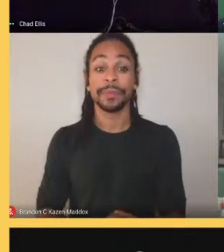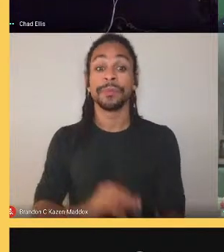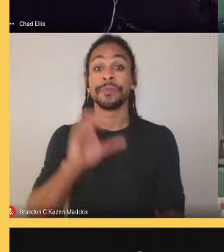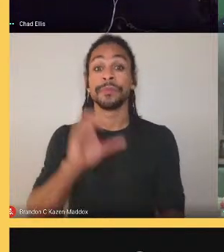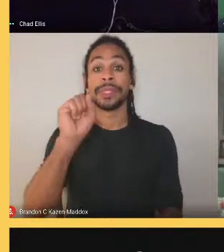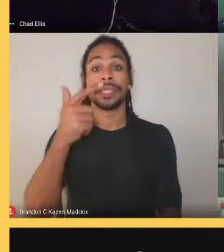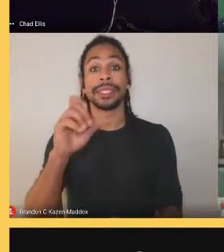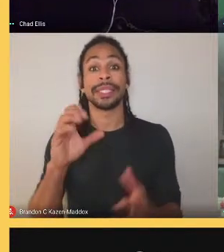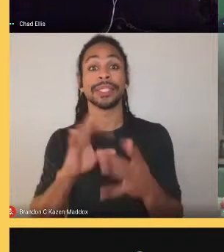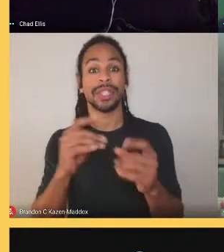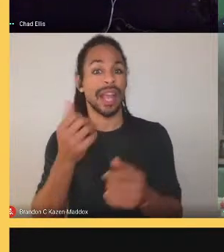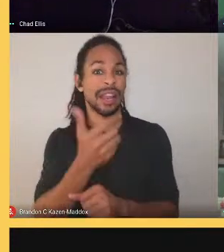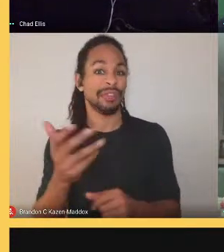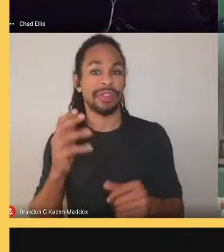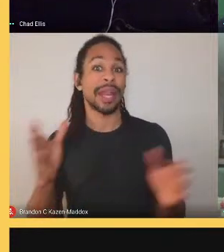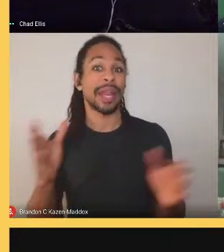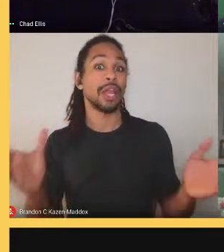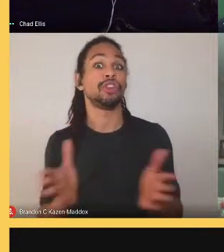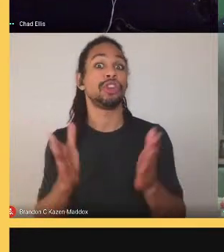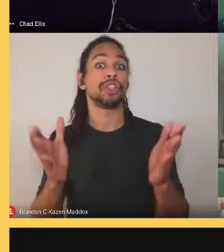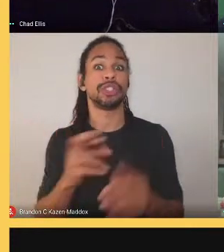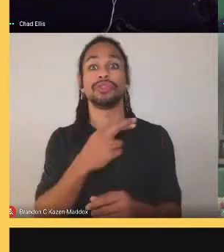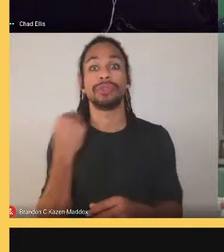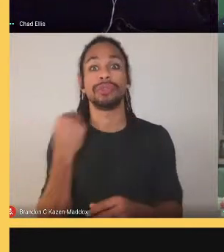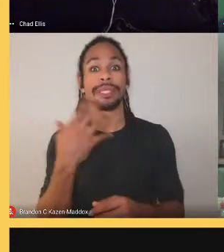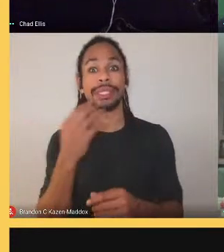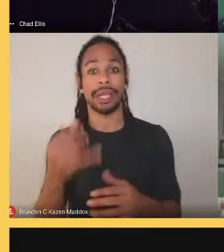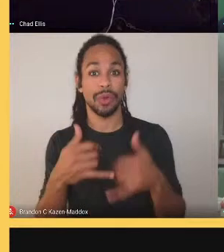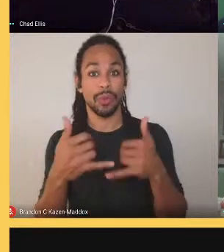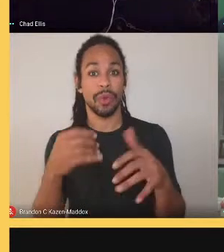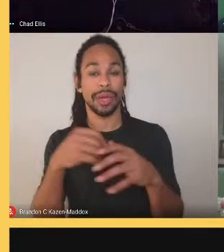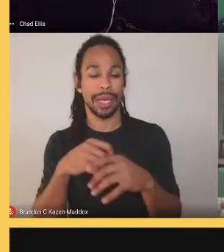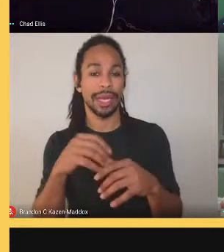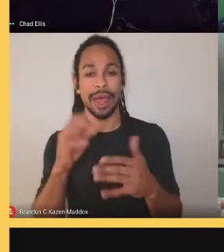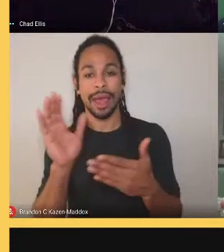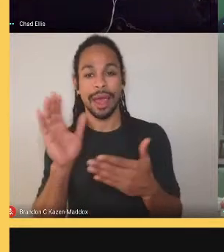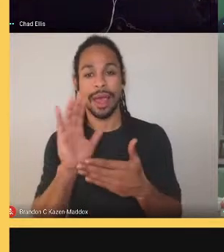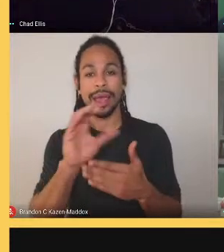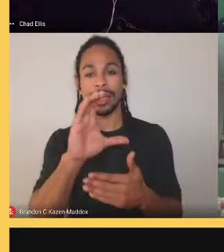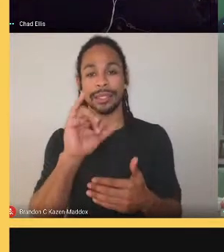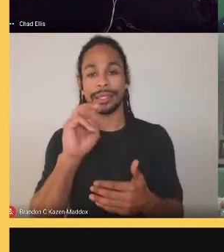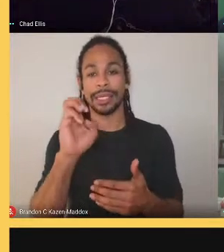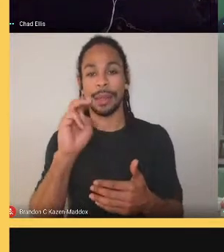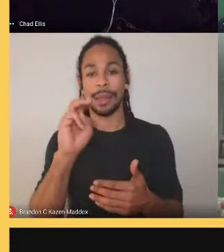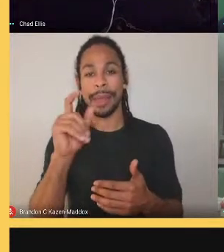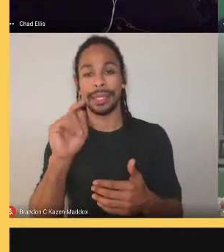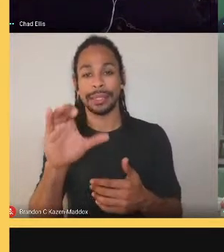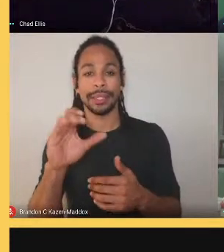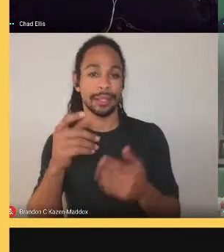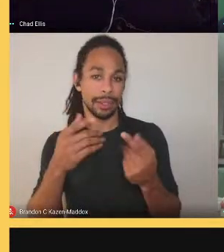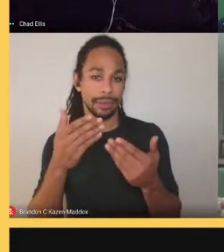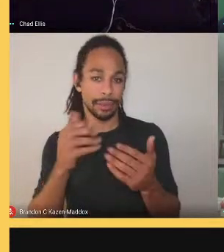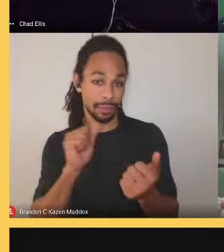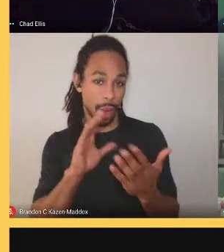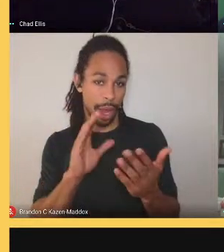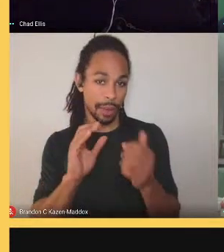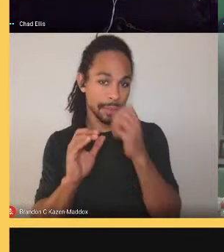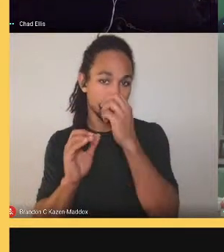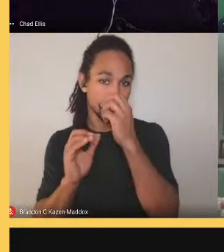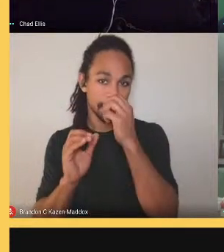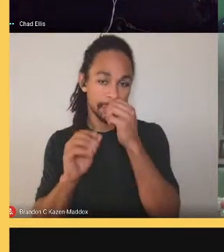way. I'm trying to think of some things that I've done. I mean, like you see them in systems all the time, but like,